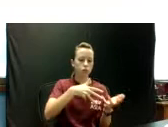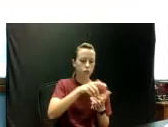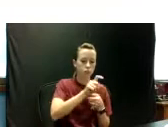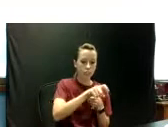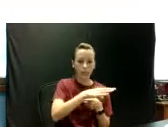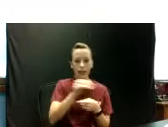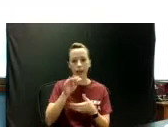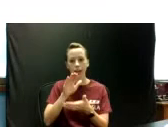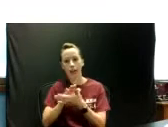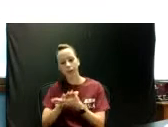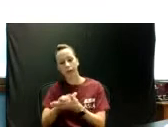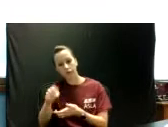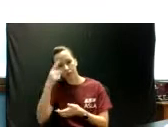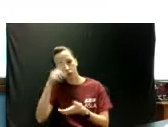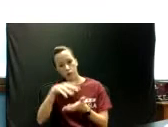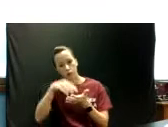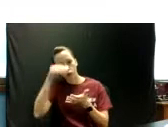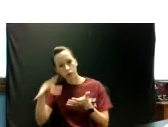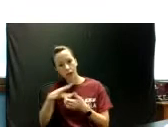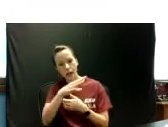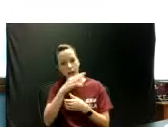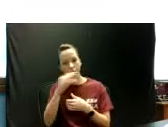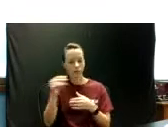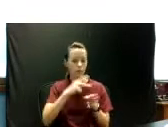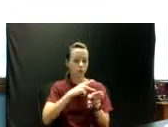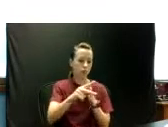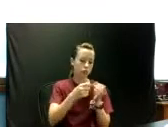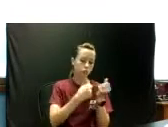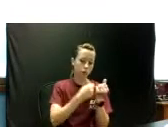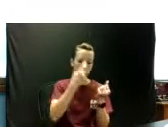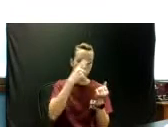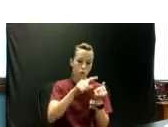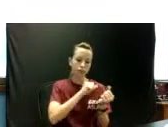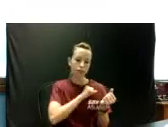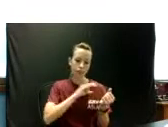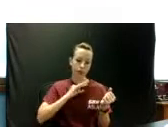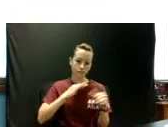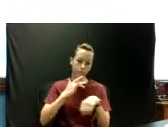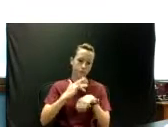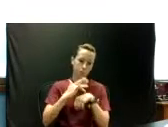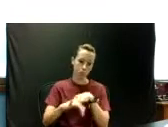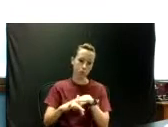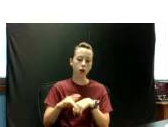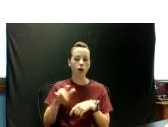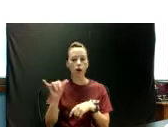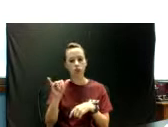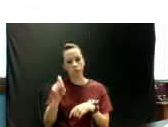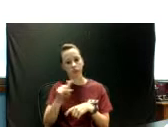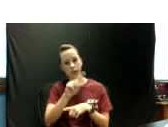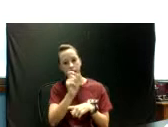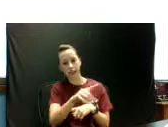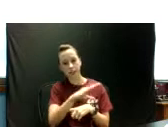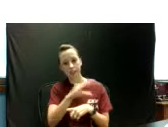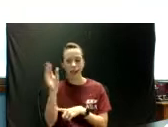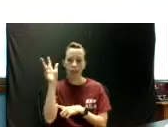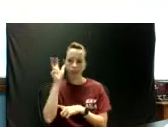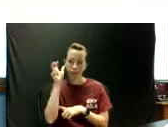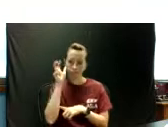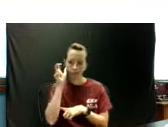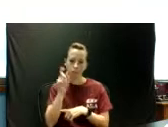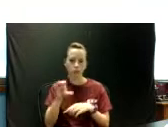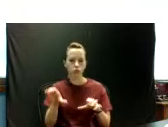academic needs for students and professional supports for staff there is available. We've also got to ask and listen. So we've got to do